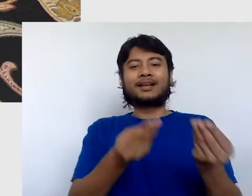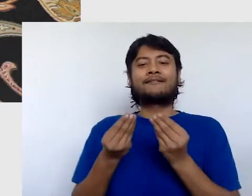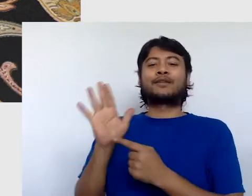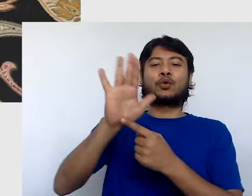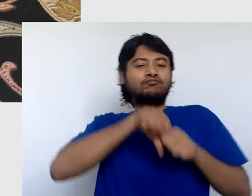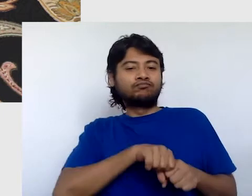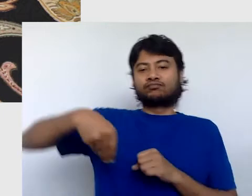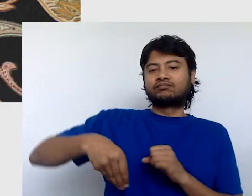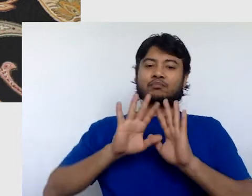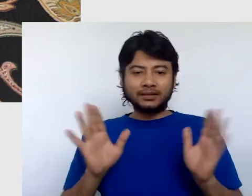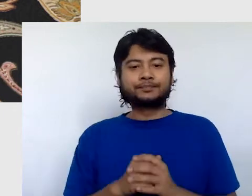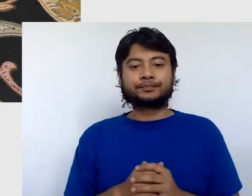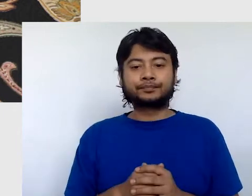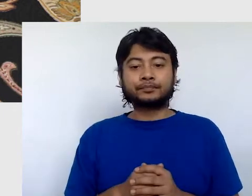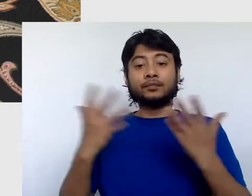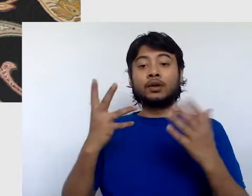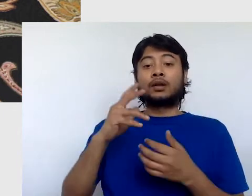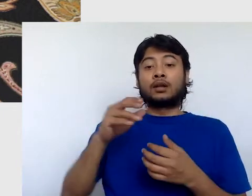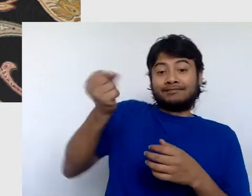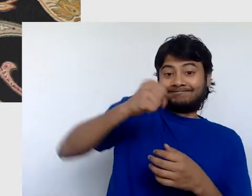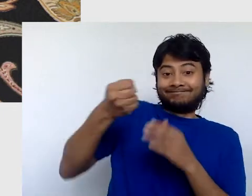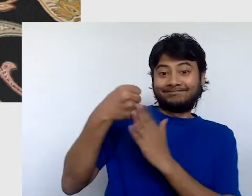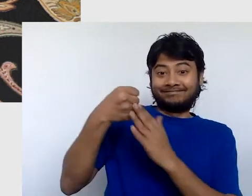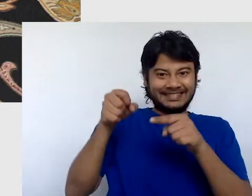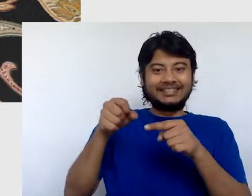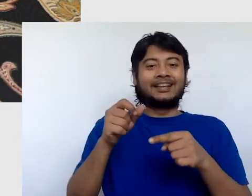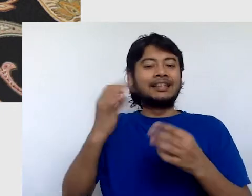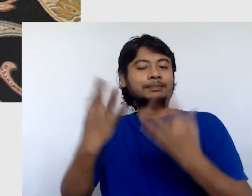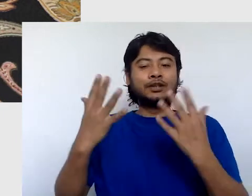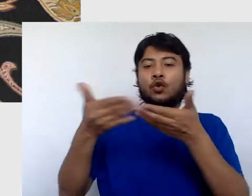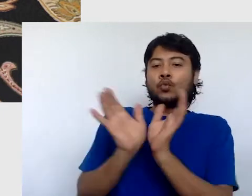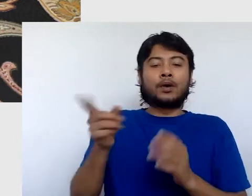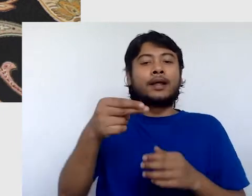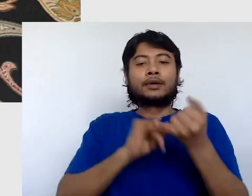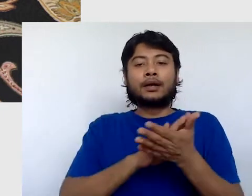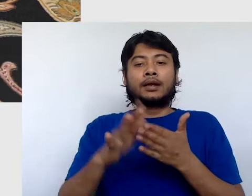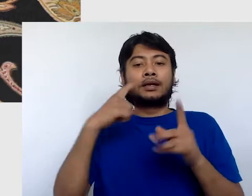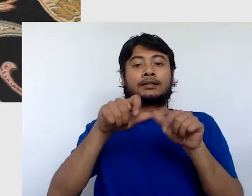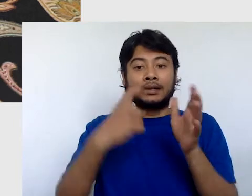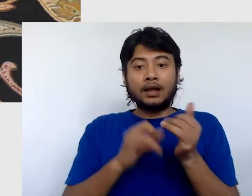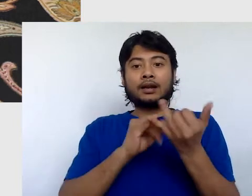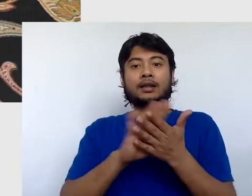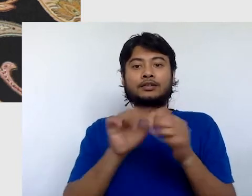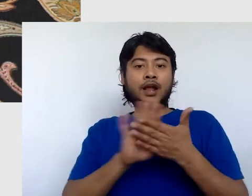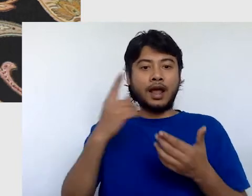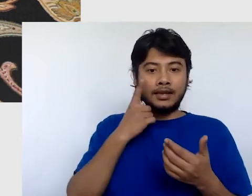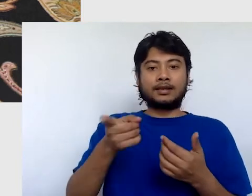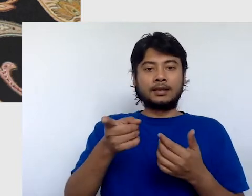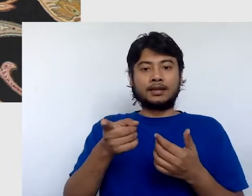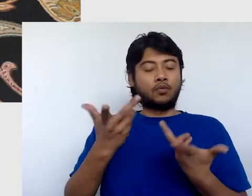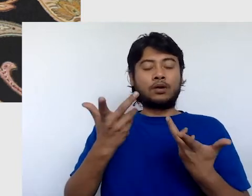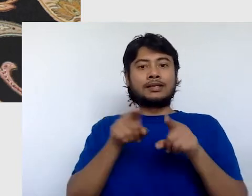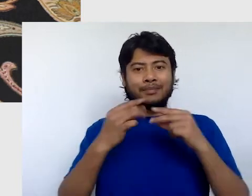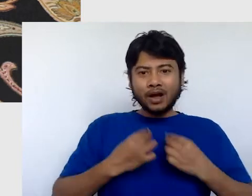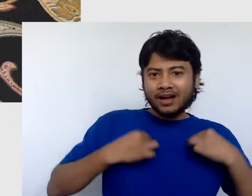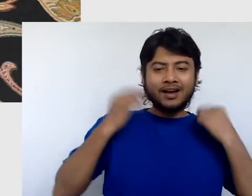and 20th century was mostly for ceremonial use. These were opulent ornaments, as this